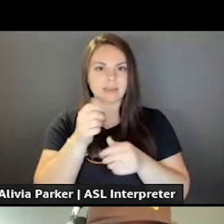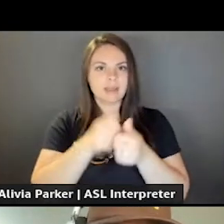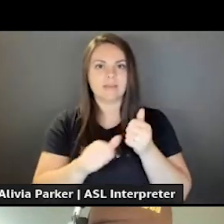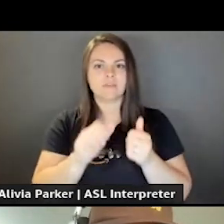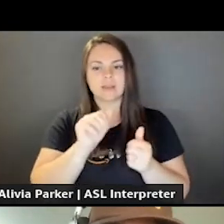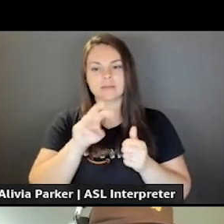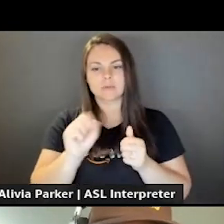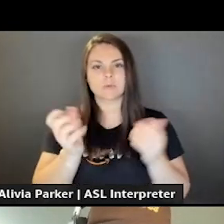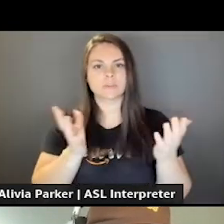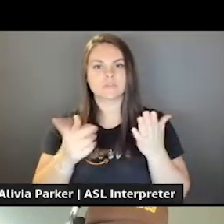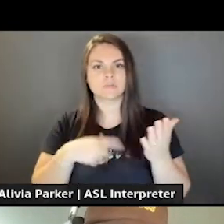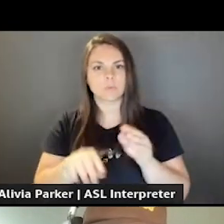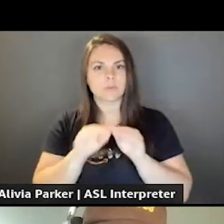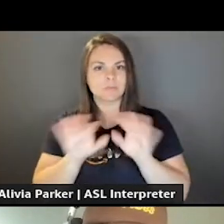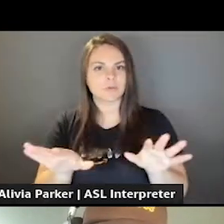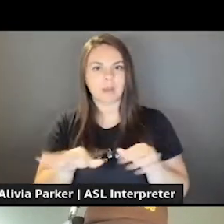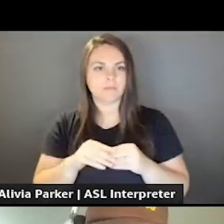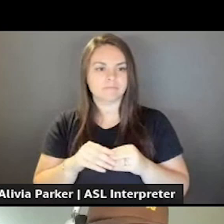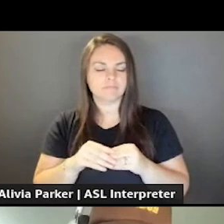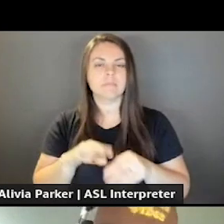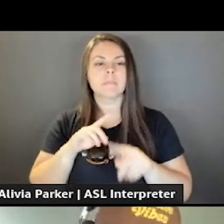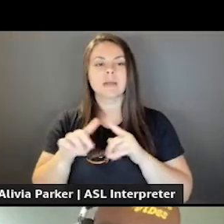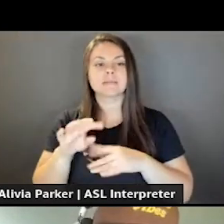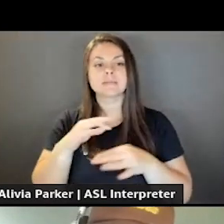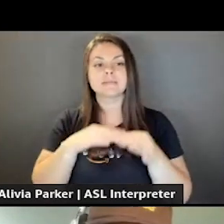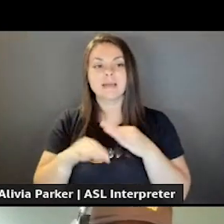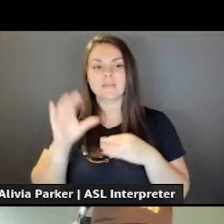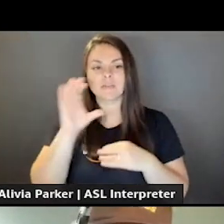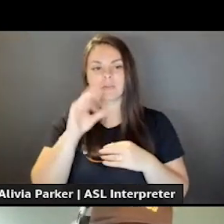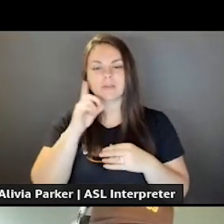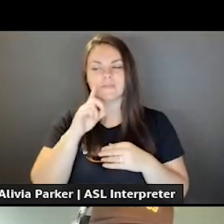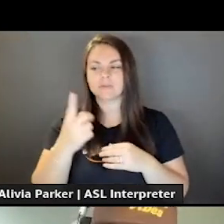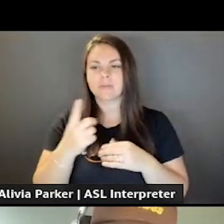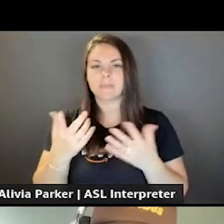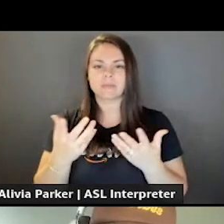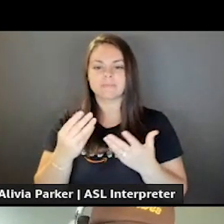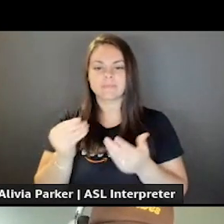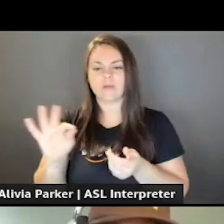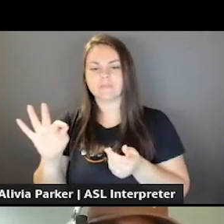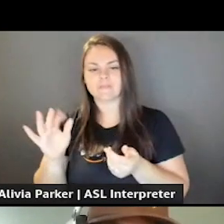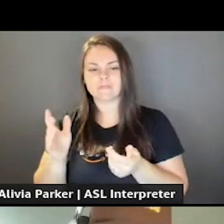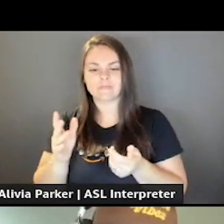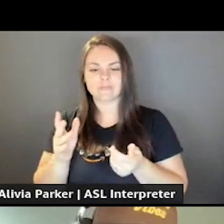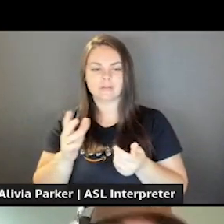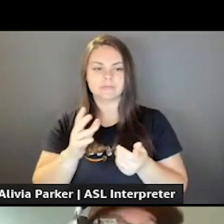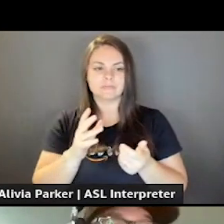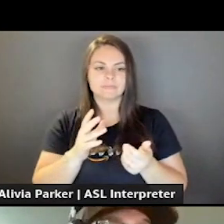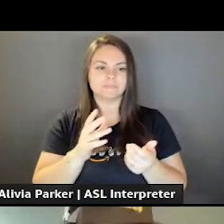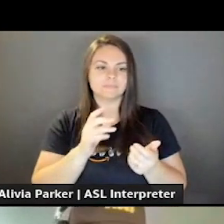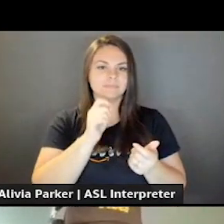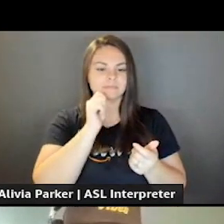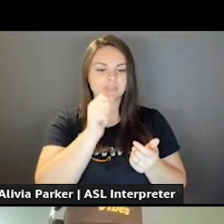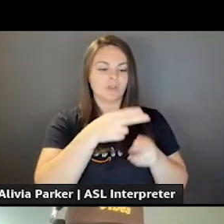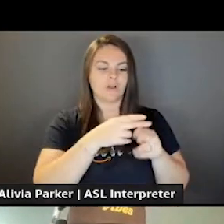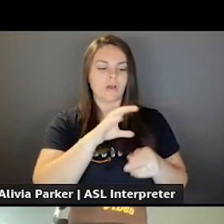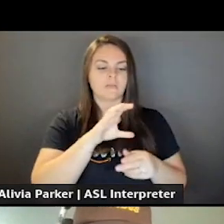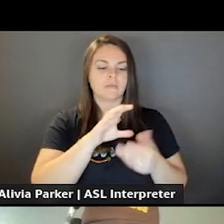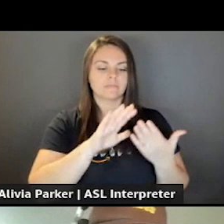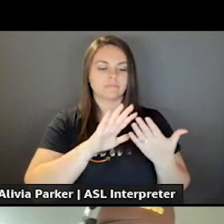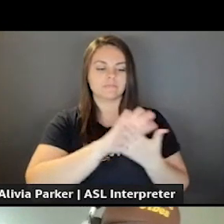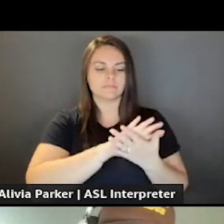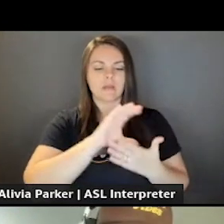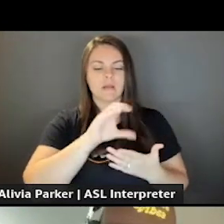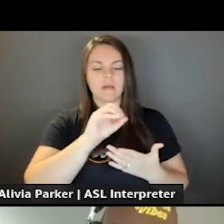right? And instead they're looking for something like auth. It's not called Cognito in Amplify, it's called auth, but it uses Cognito,